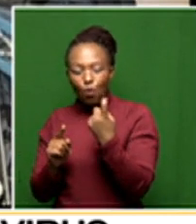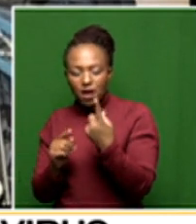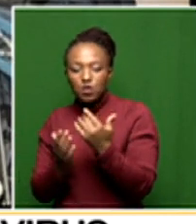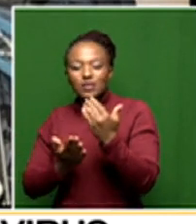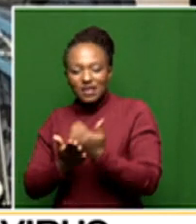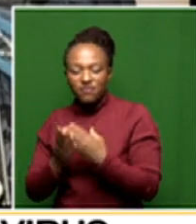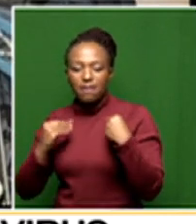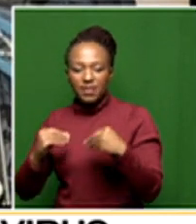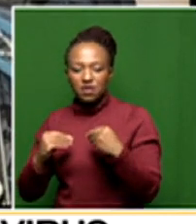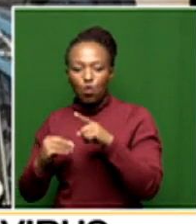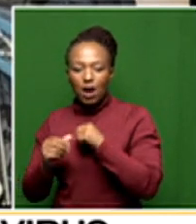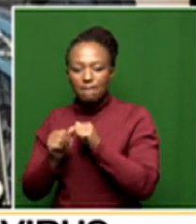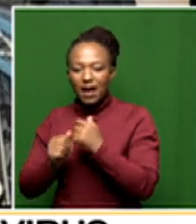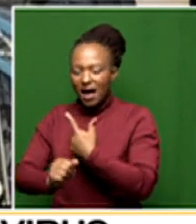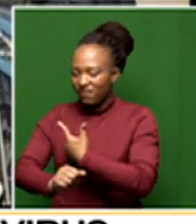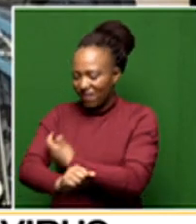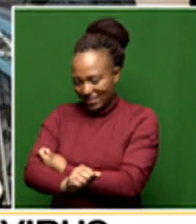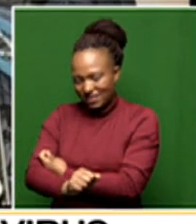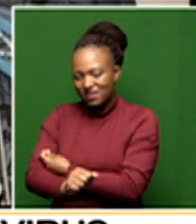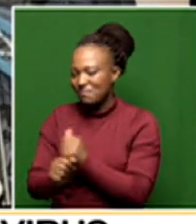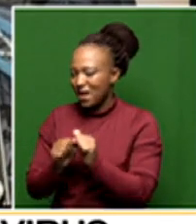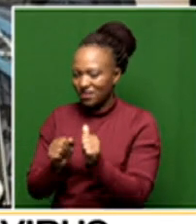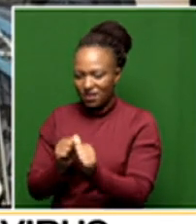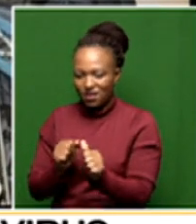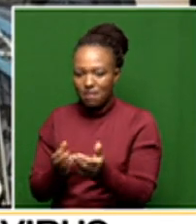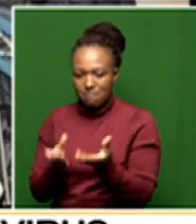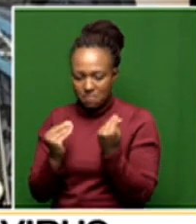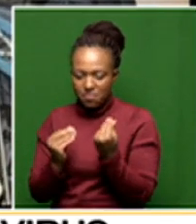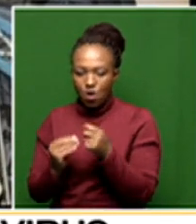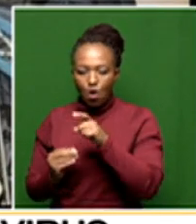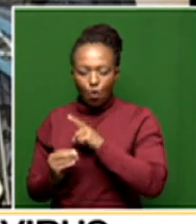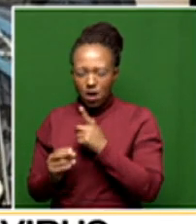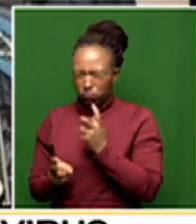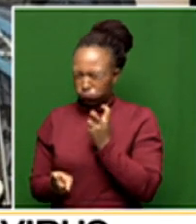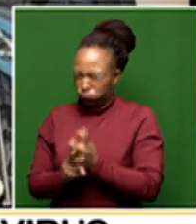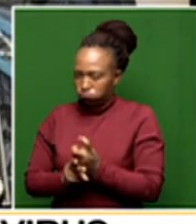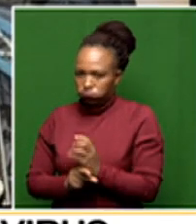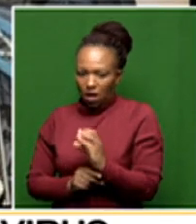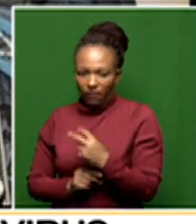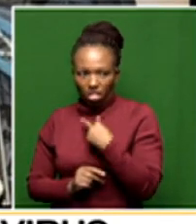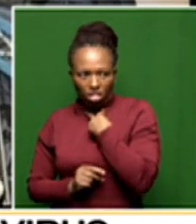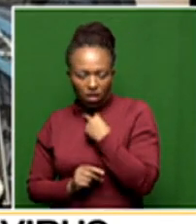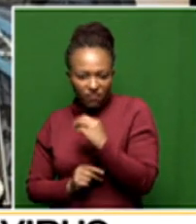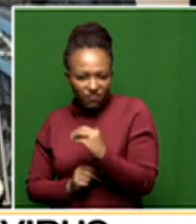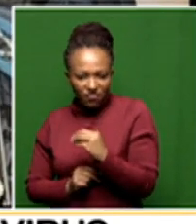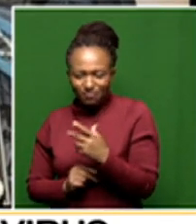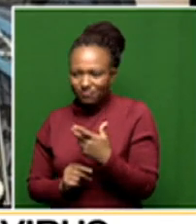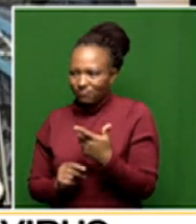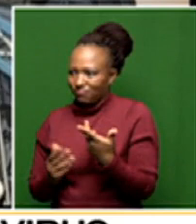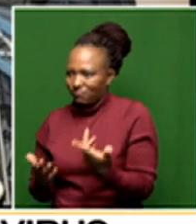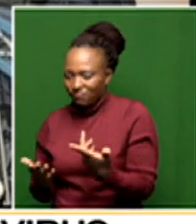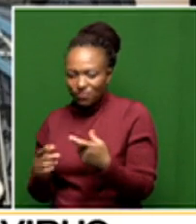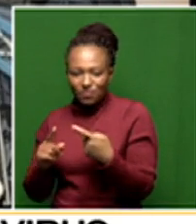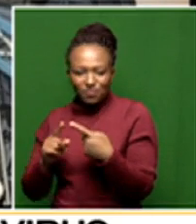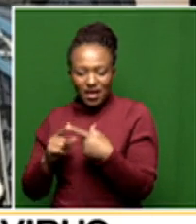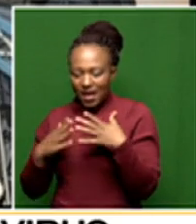airline industry is a vaccine at this point in time, because it is just so difficult, you know, having to deal with not only